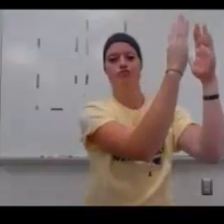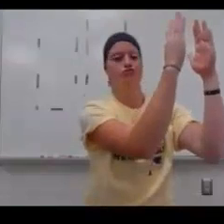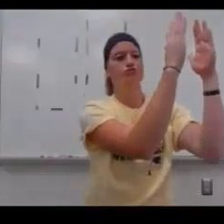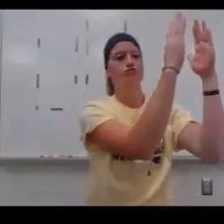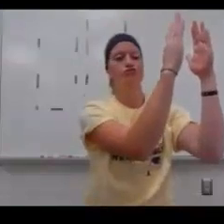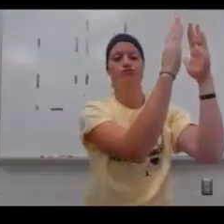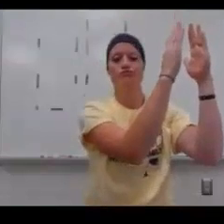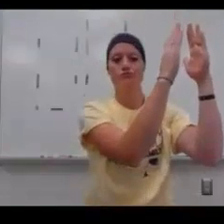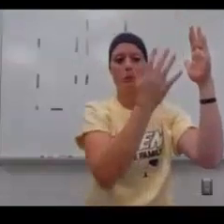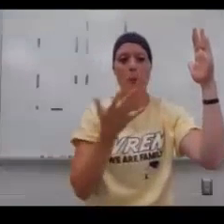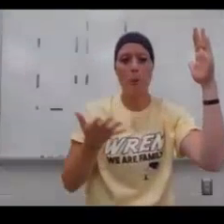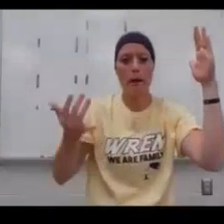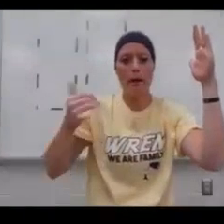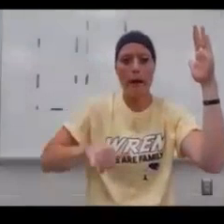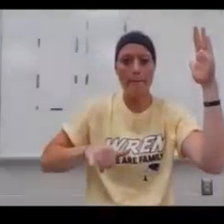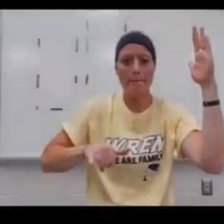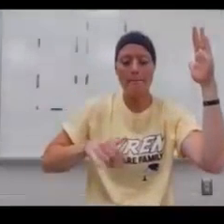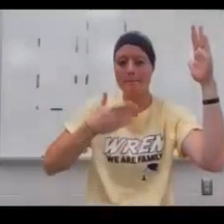tall towers.